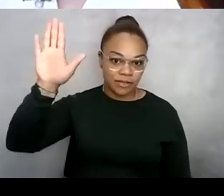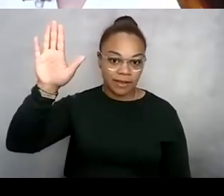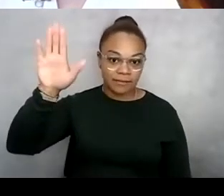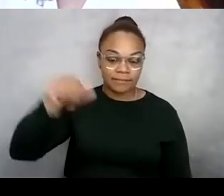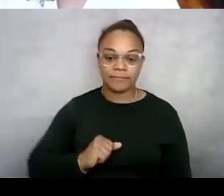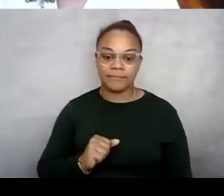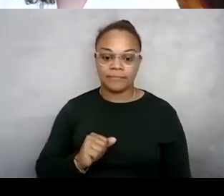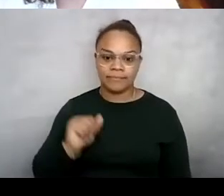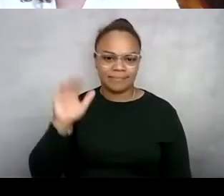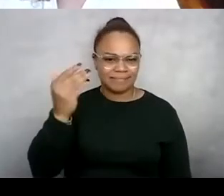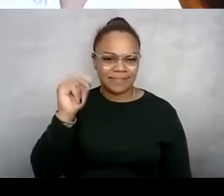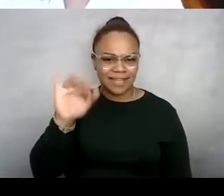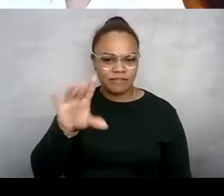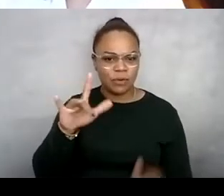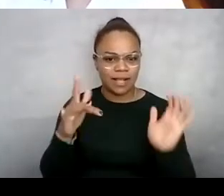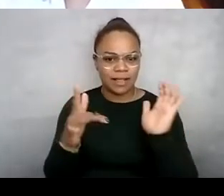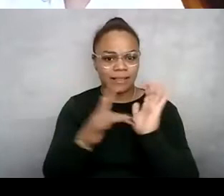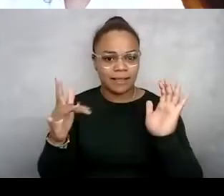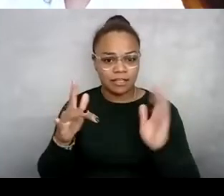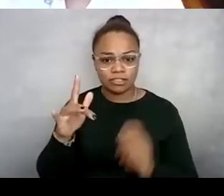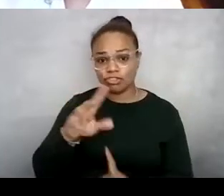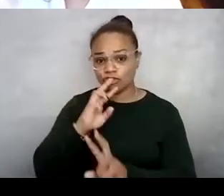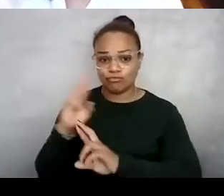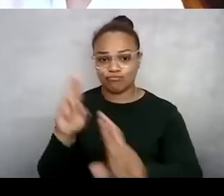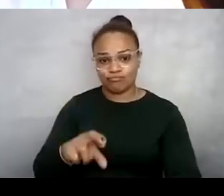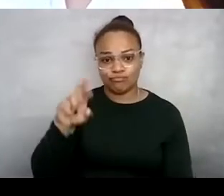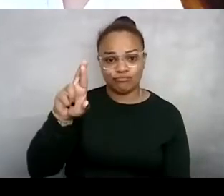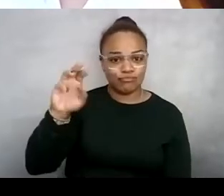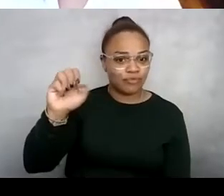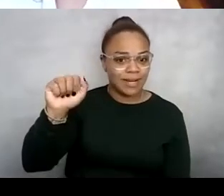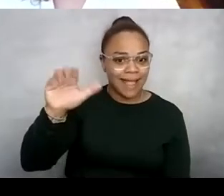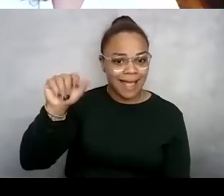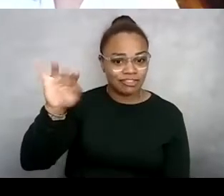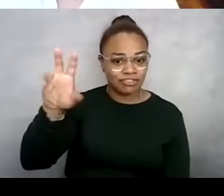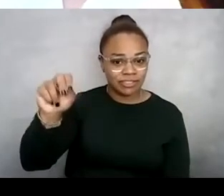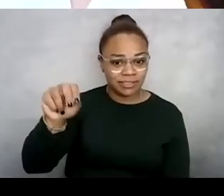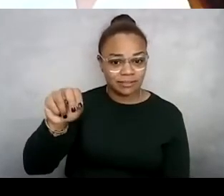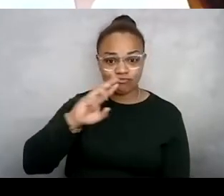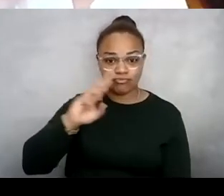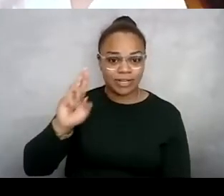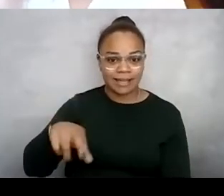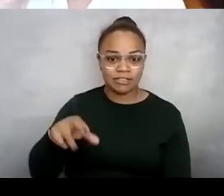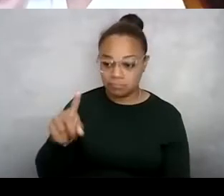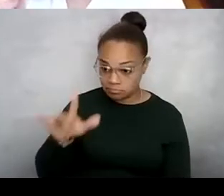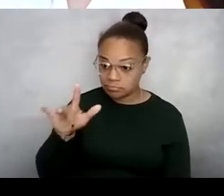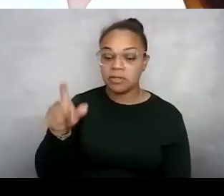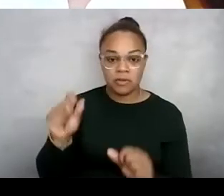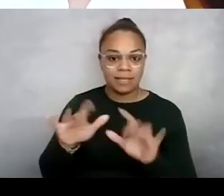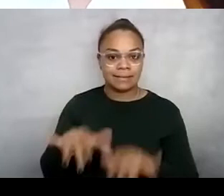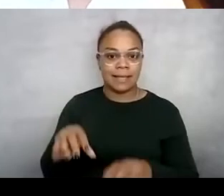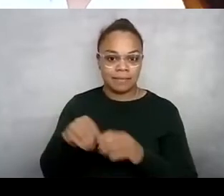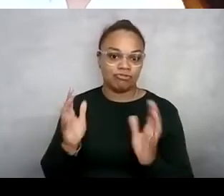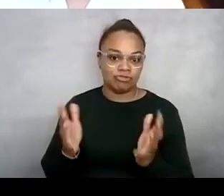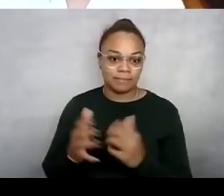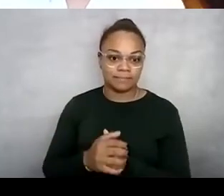Apparently, if you click on reactions, or you can type your question in the chat window. Mandy, you teed me